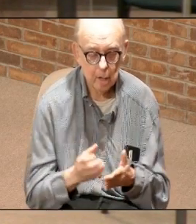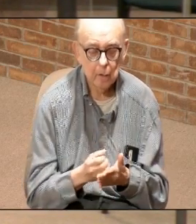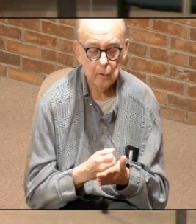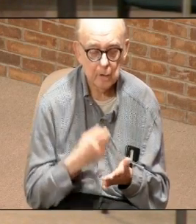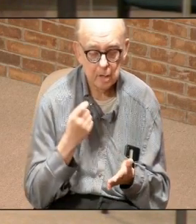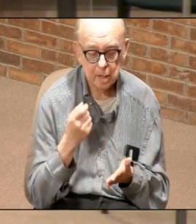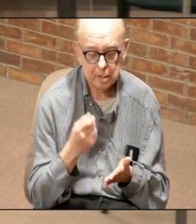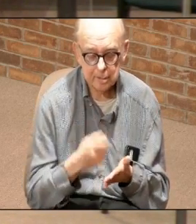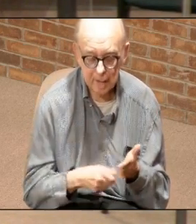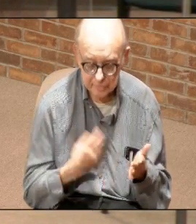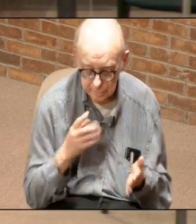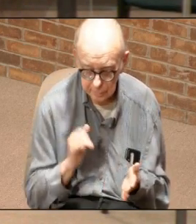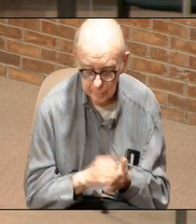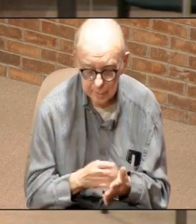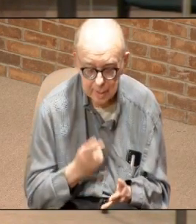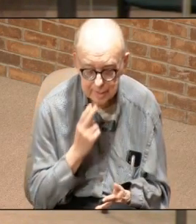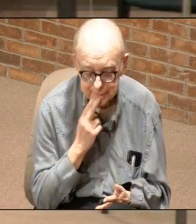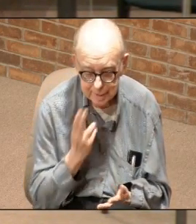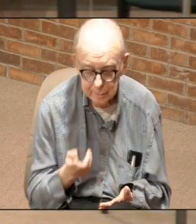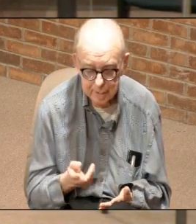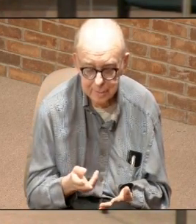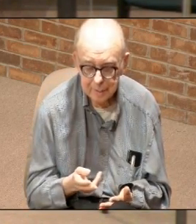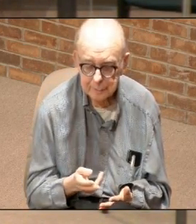the taxes.